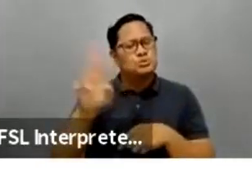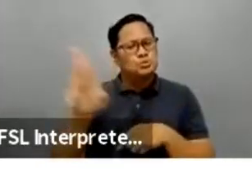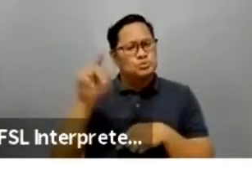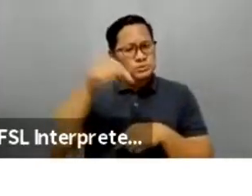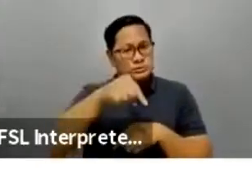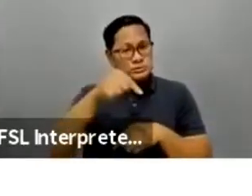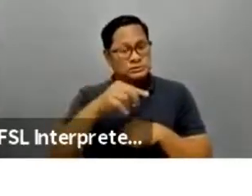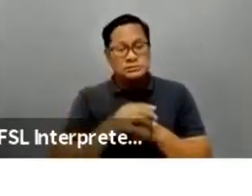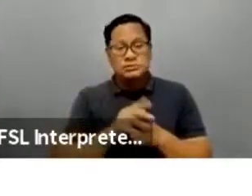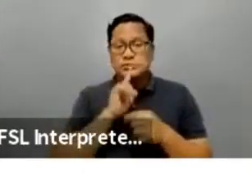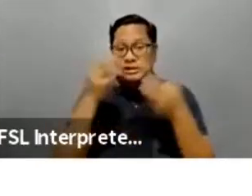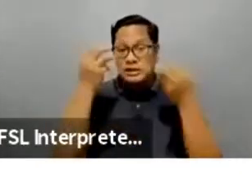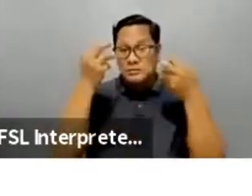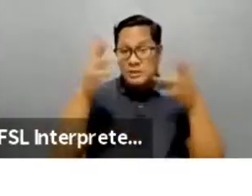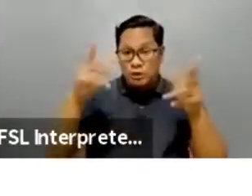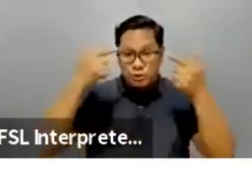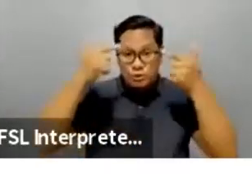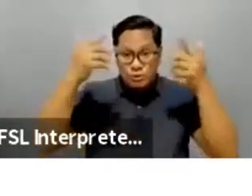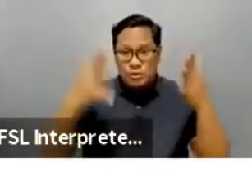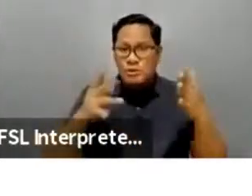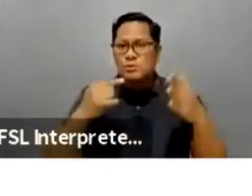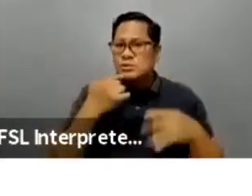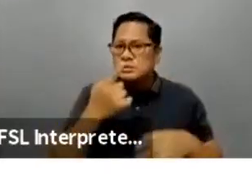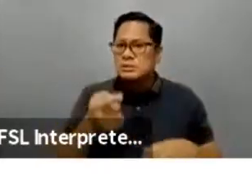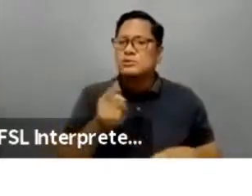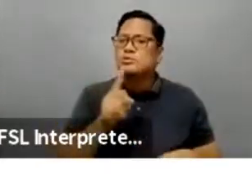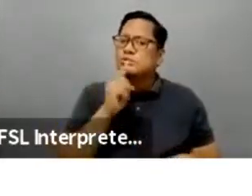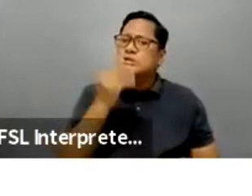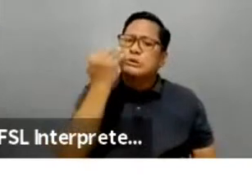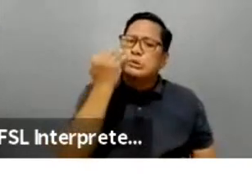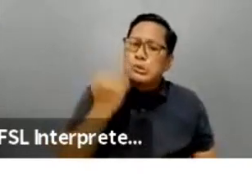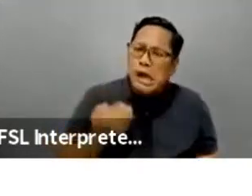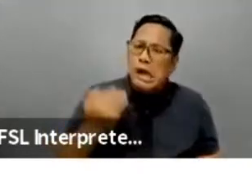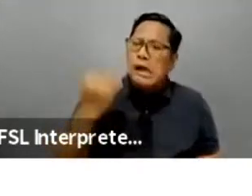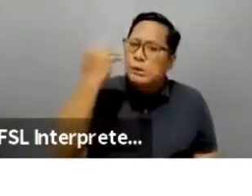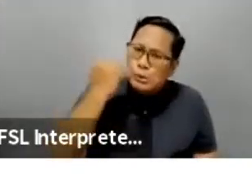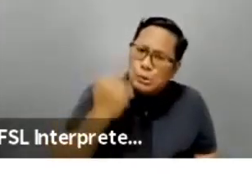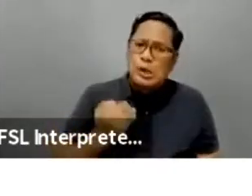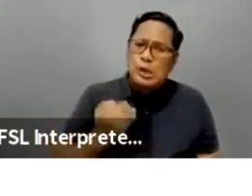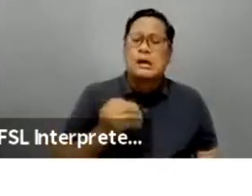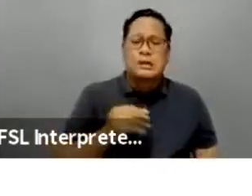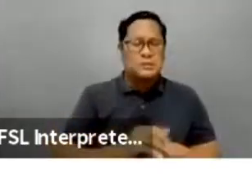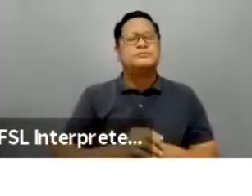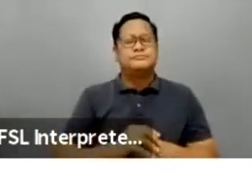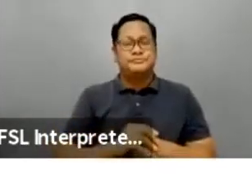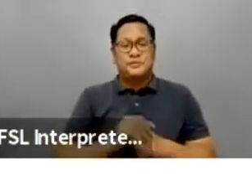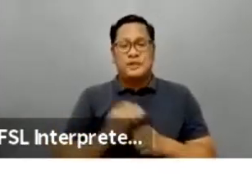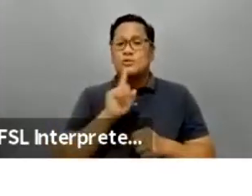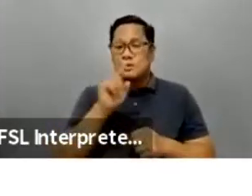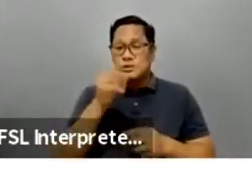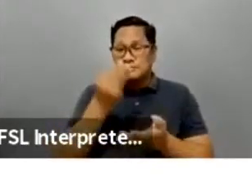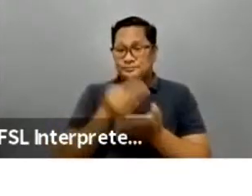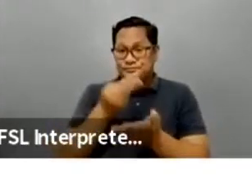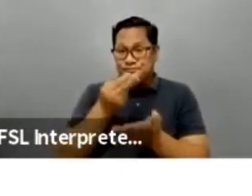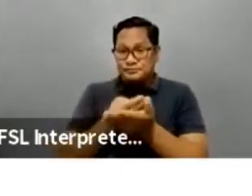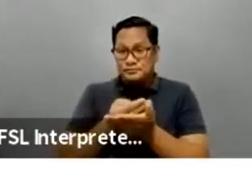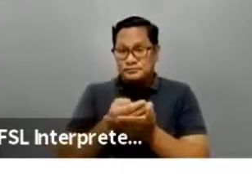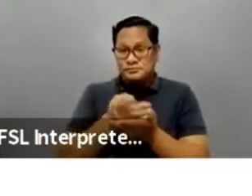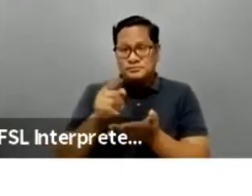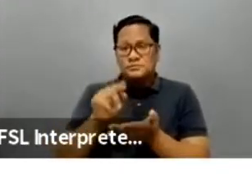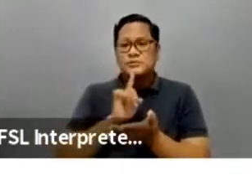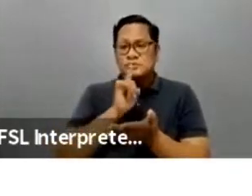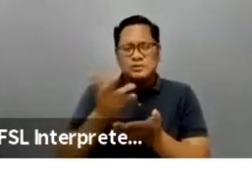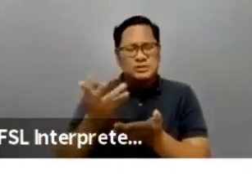The mayors and the governors will tell you, kulang na kulang itong pera na ito. Of course, the money was not earmarked for